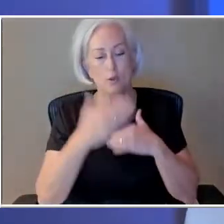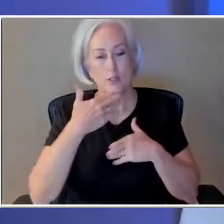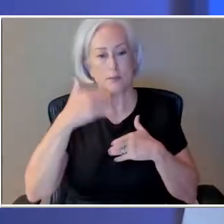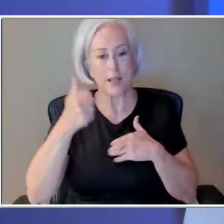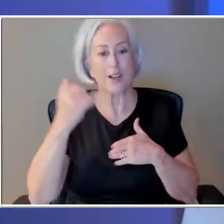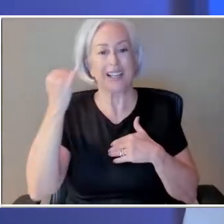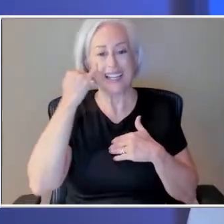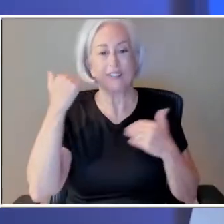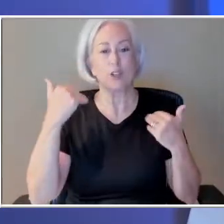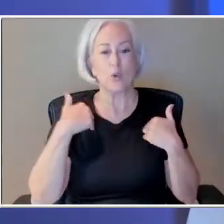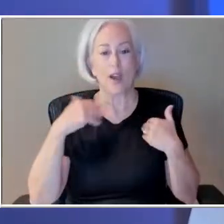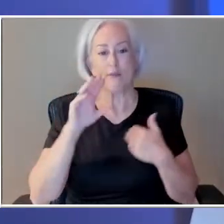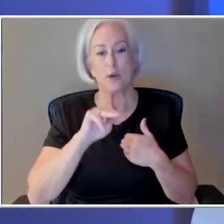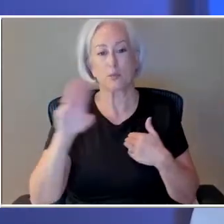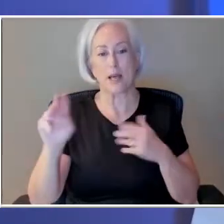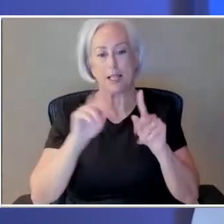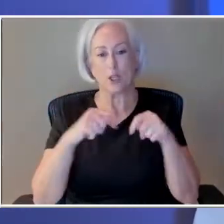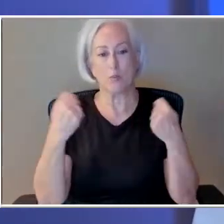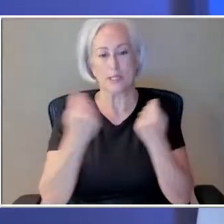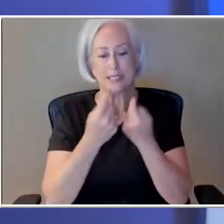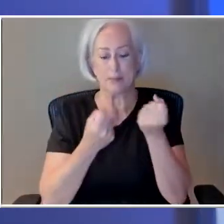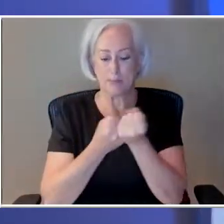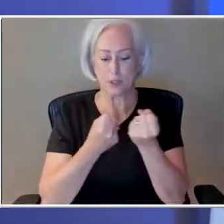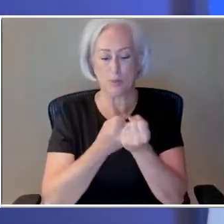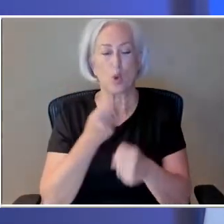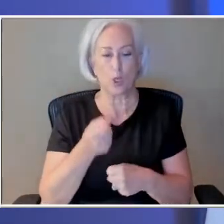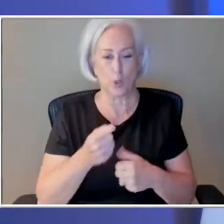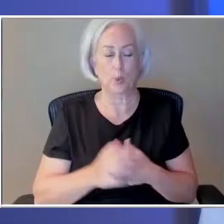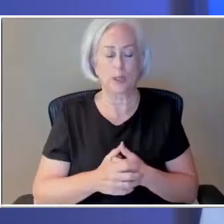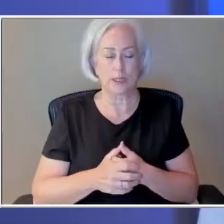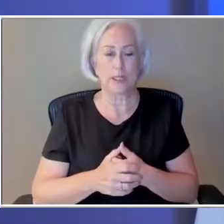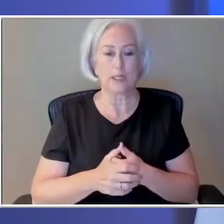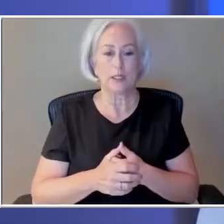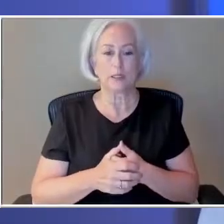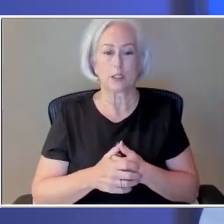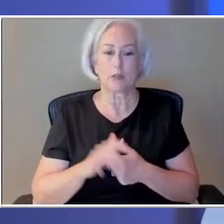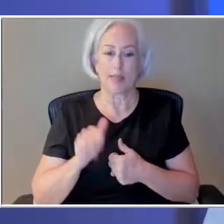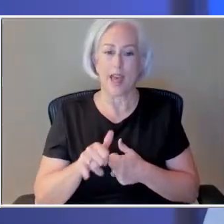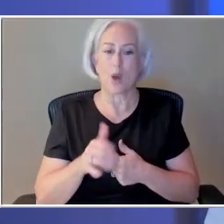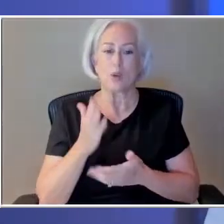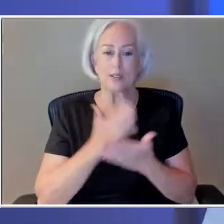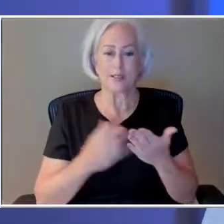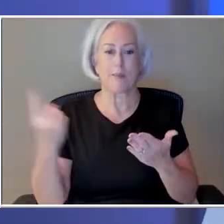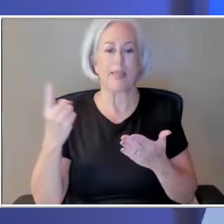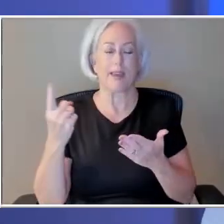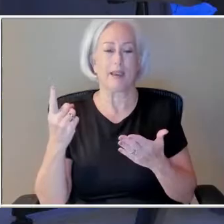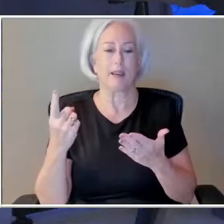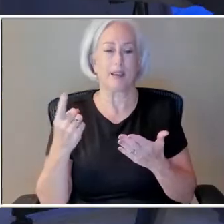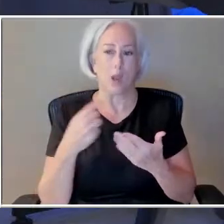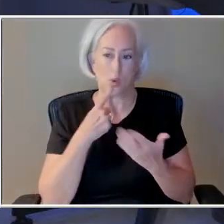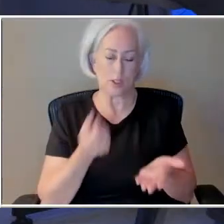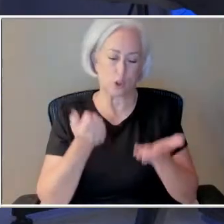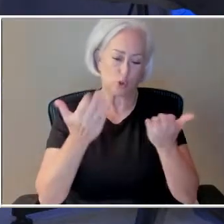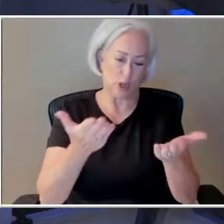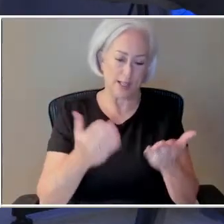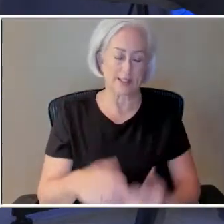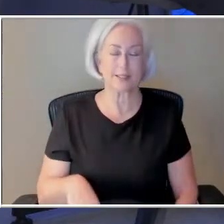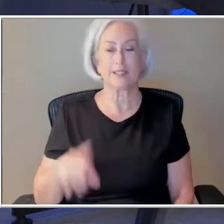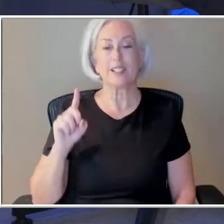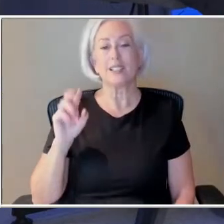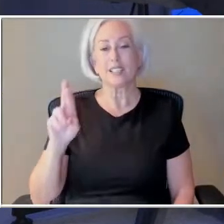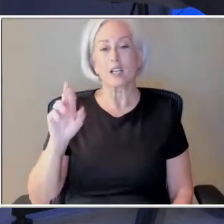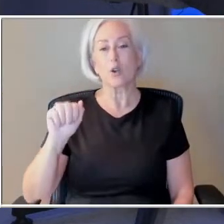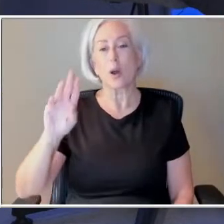working for you. So those would be some of the things I would suggest. Dr. Abdallah, what would you like